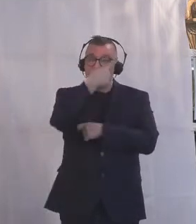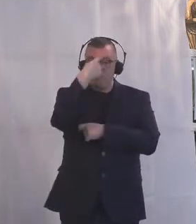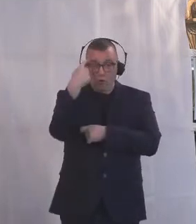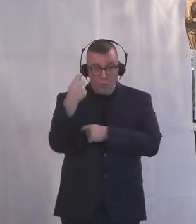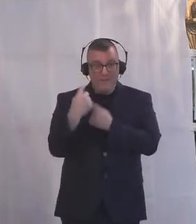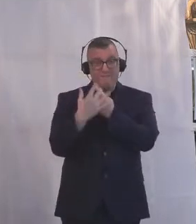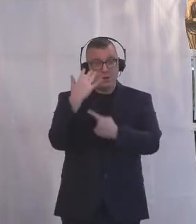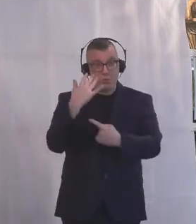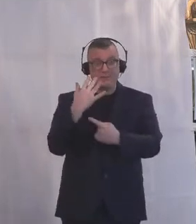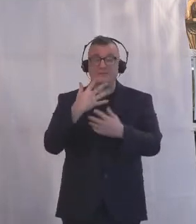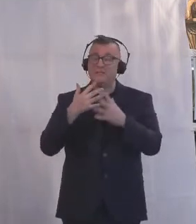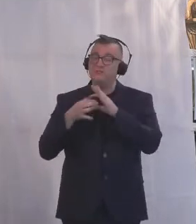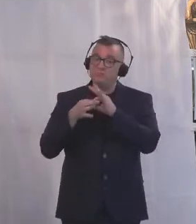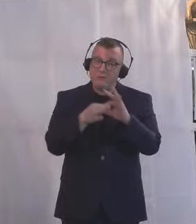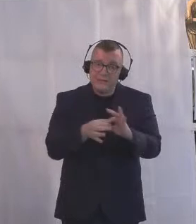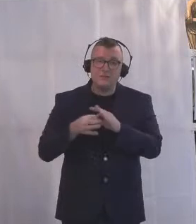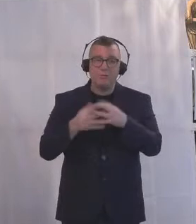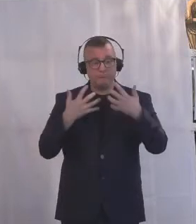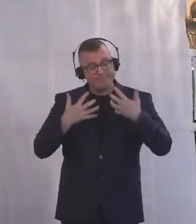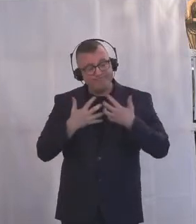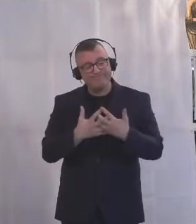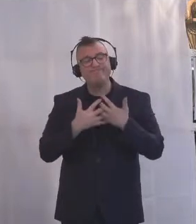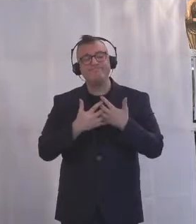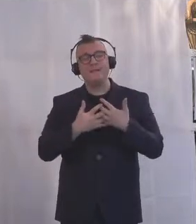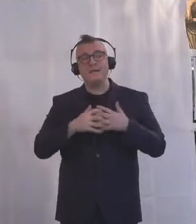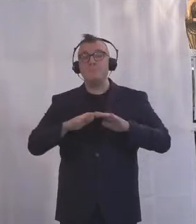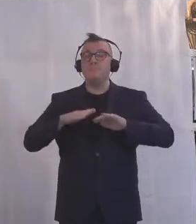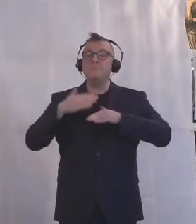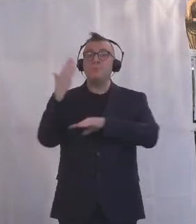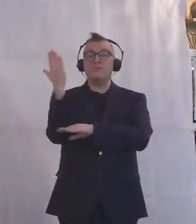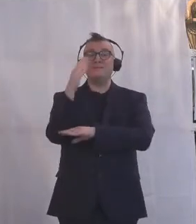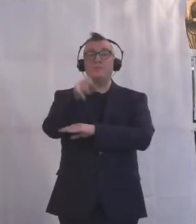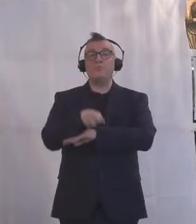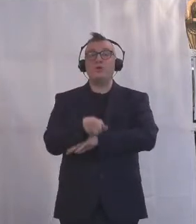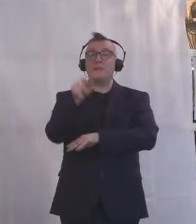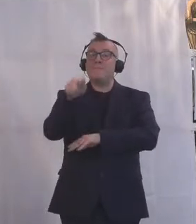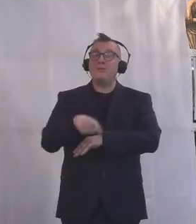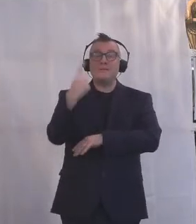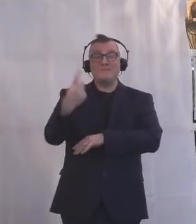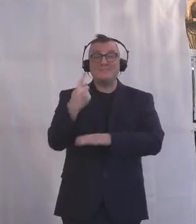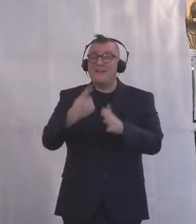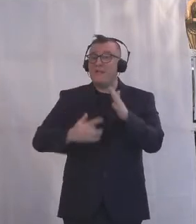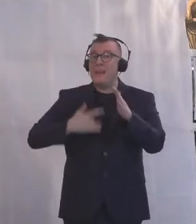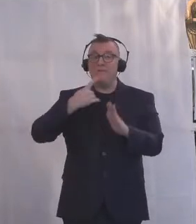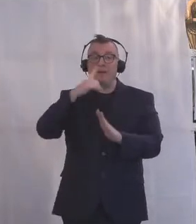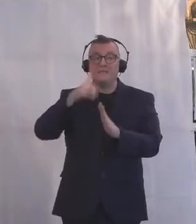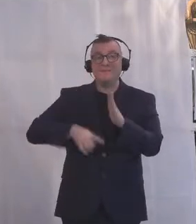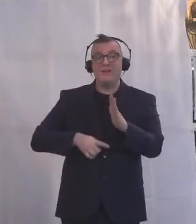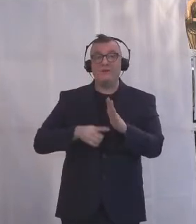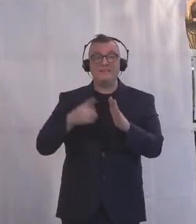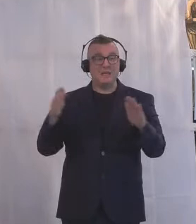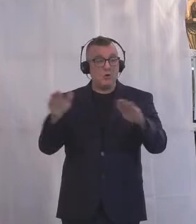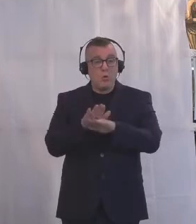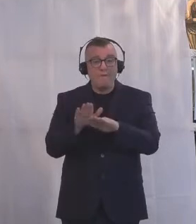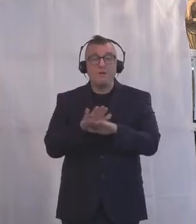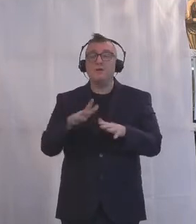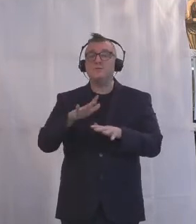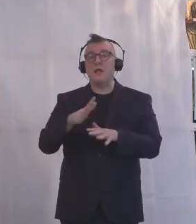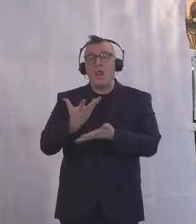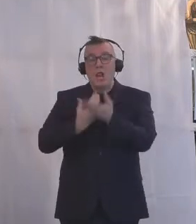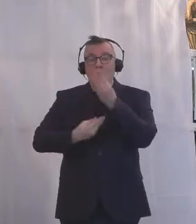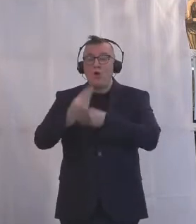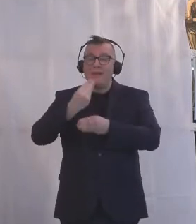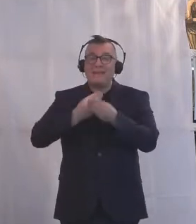it's engaging, it's delivered by somebody with lived experience, it's equitable, it covers learning styles, and somebody within that